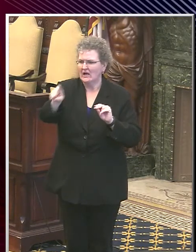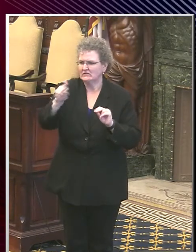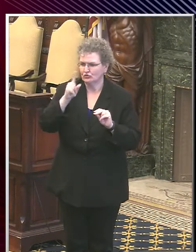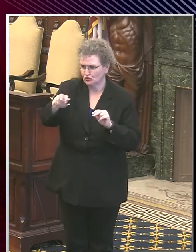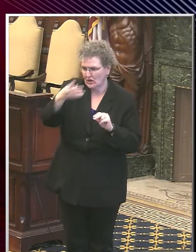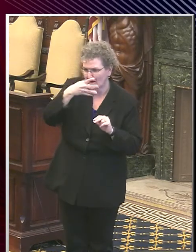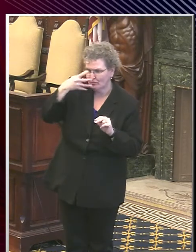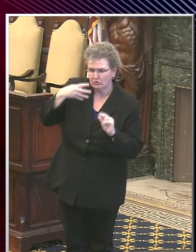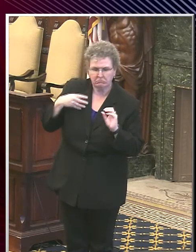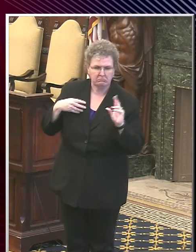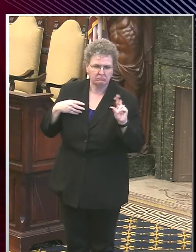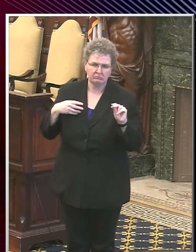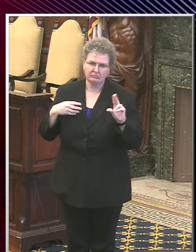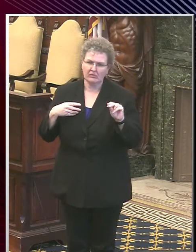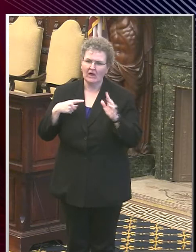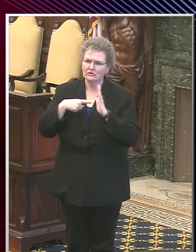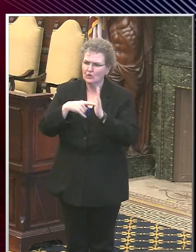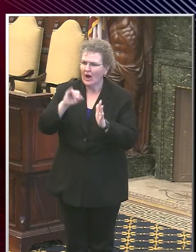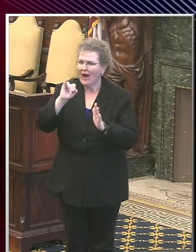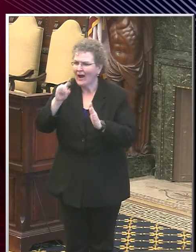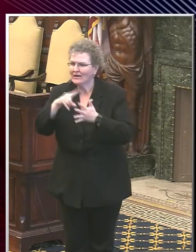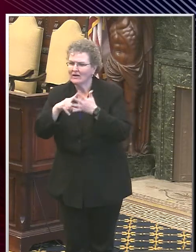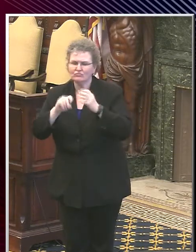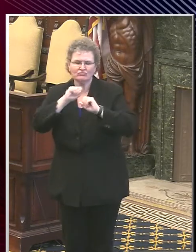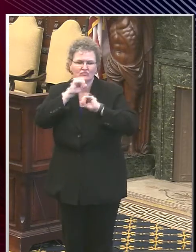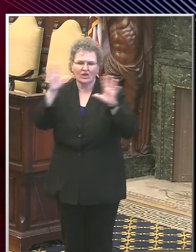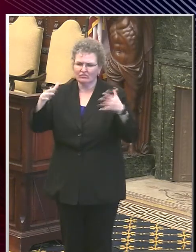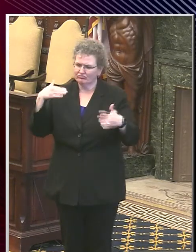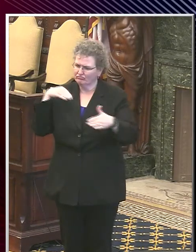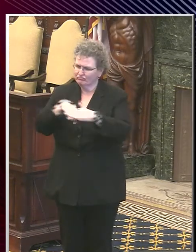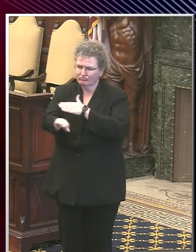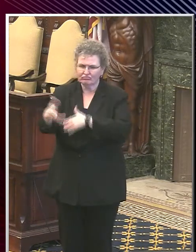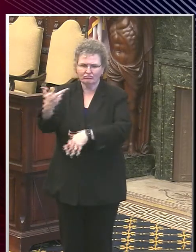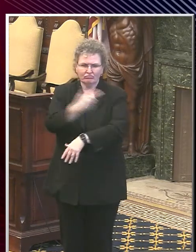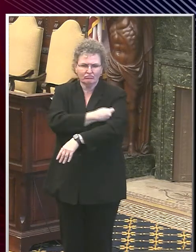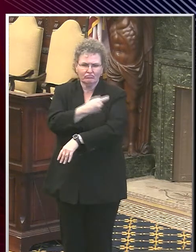You don't have to show resident status or any status